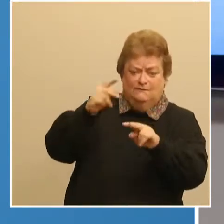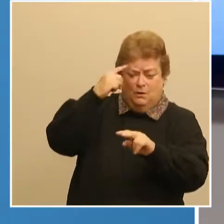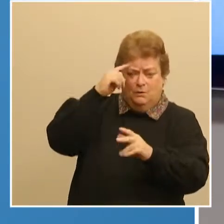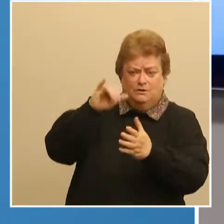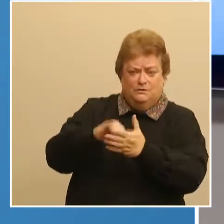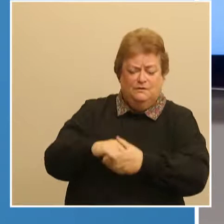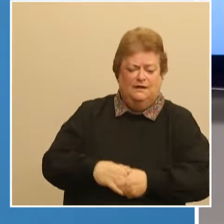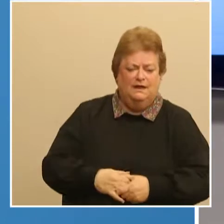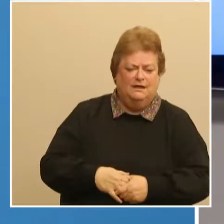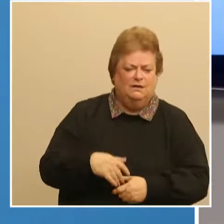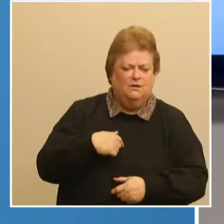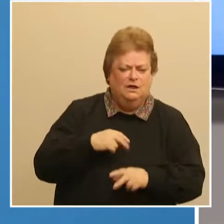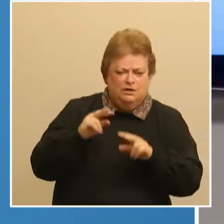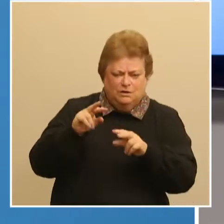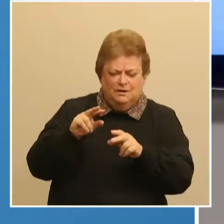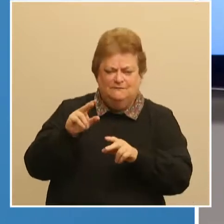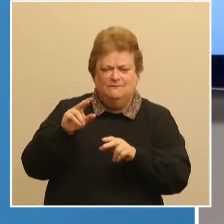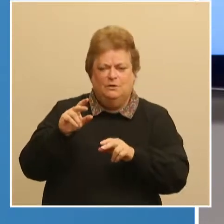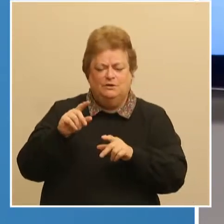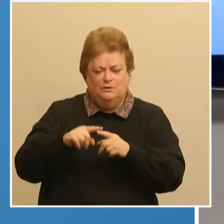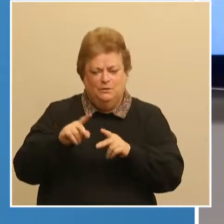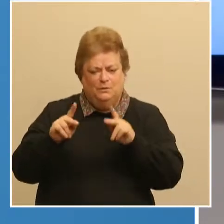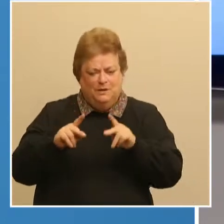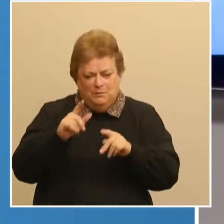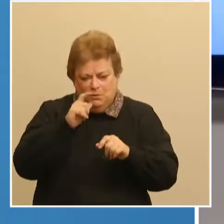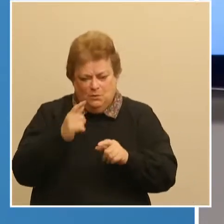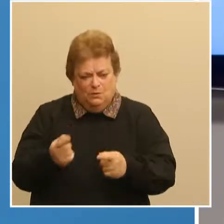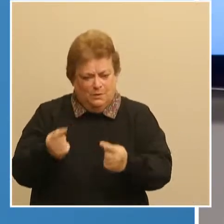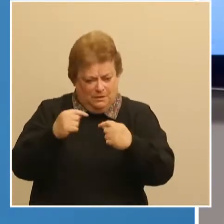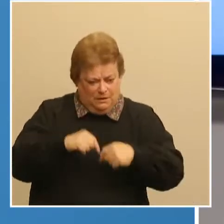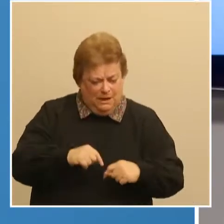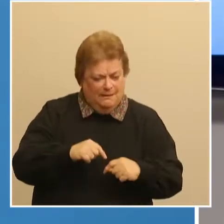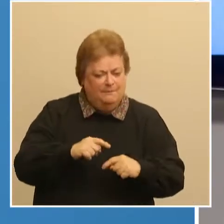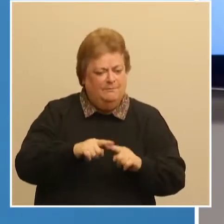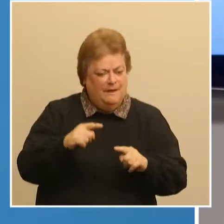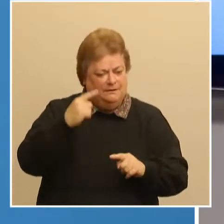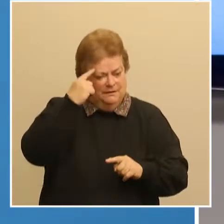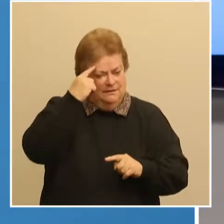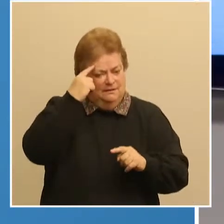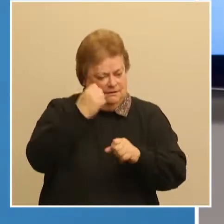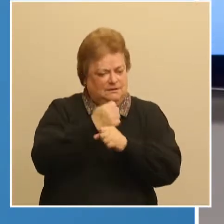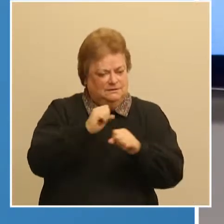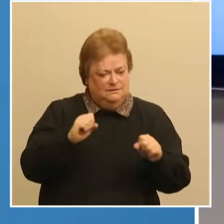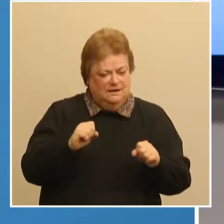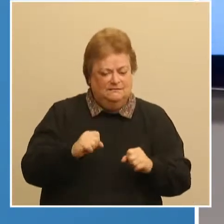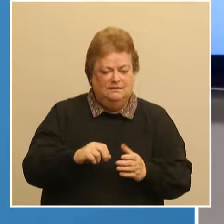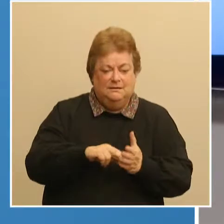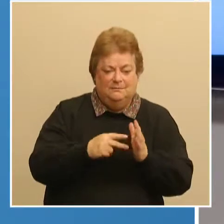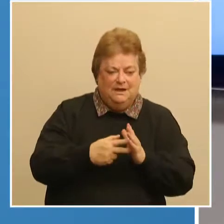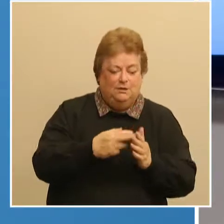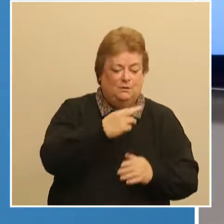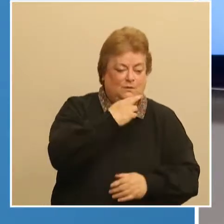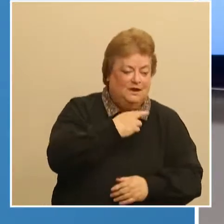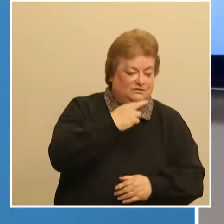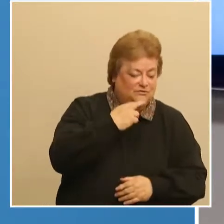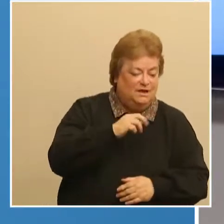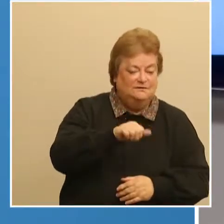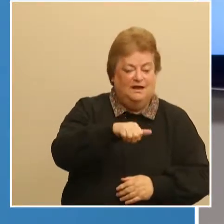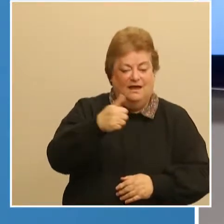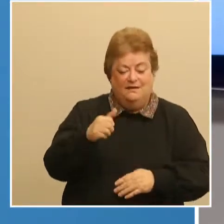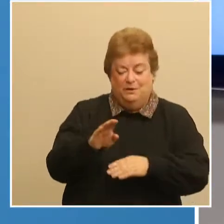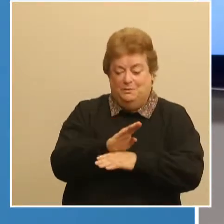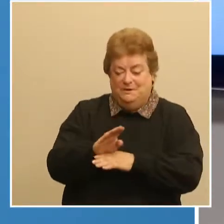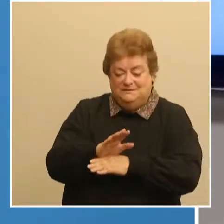We're looking forward to people attending safely and visiting our restaurants and other locations in